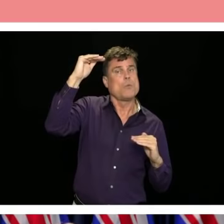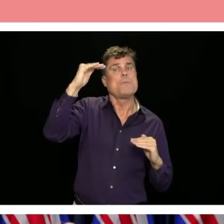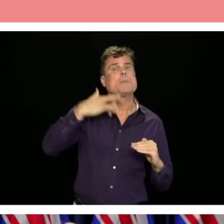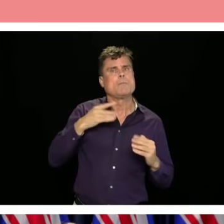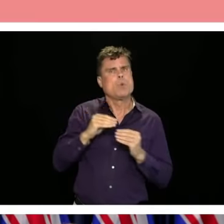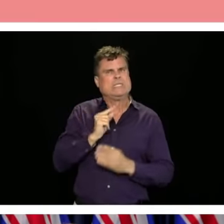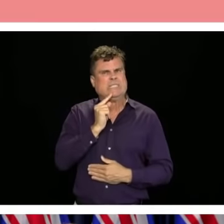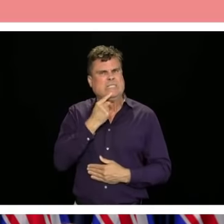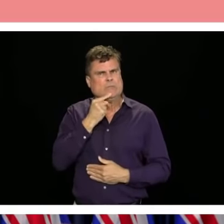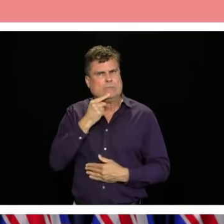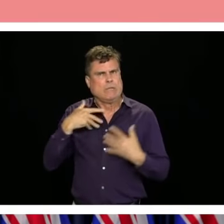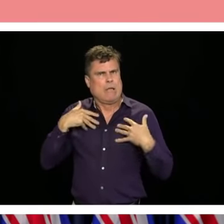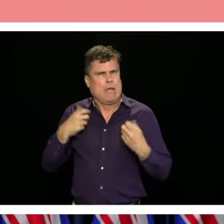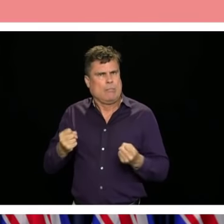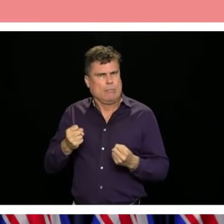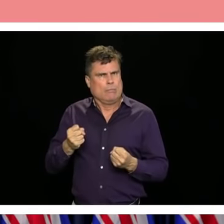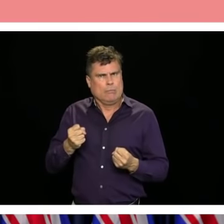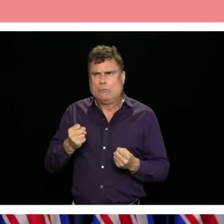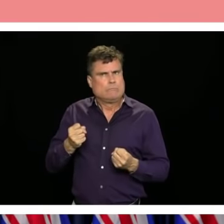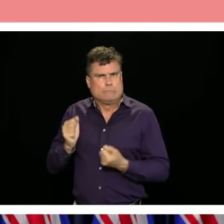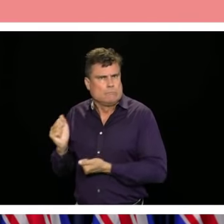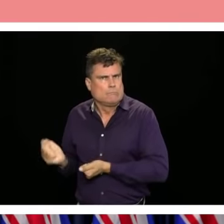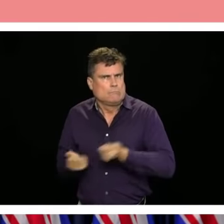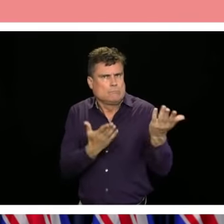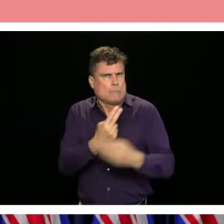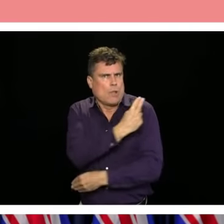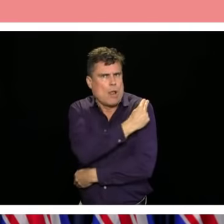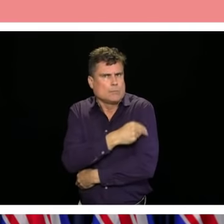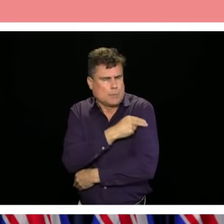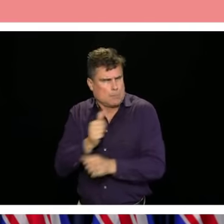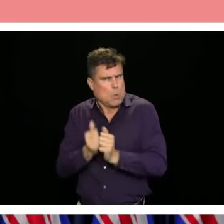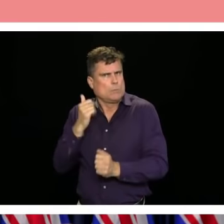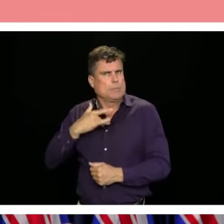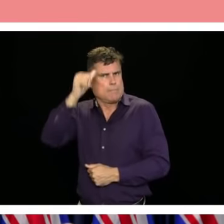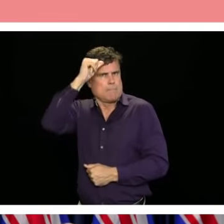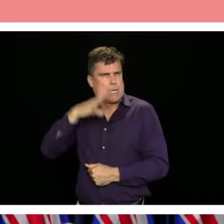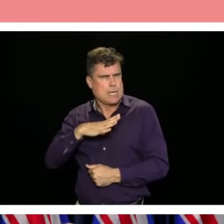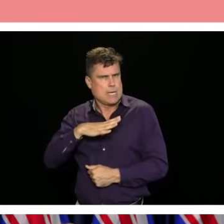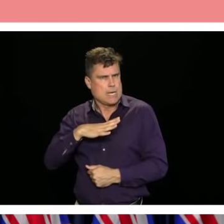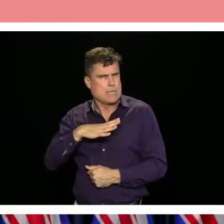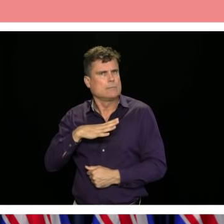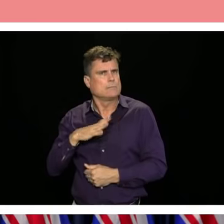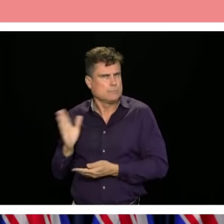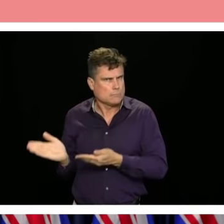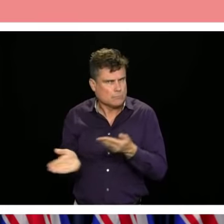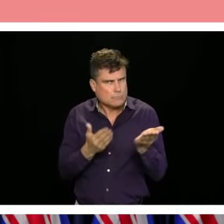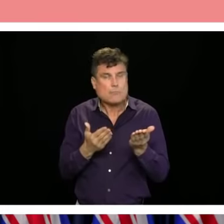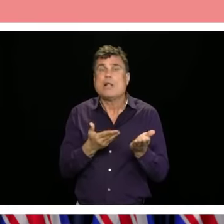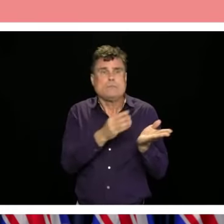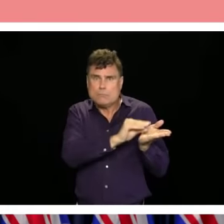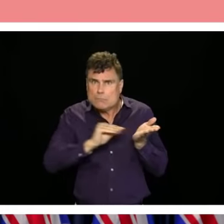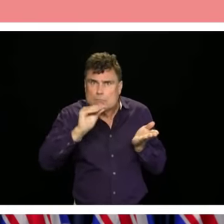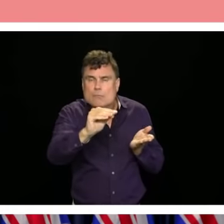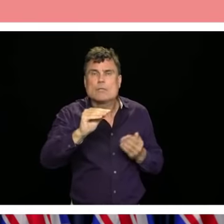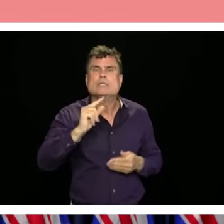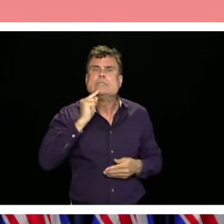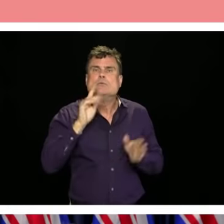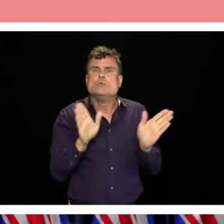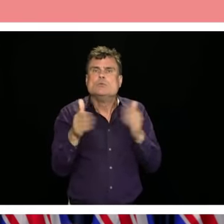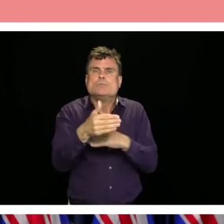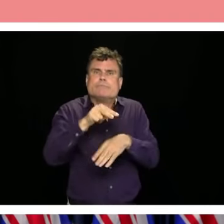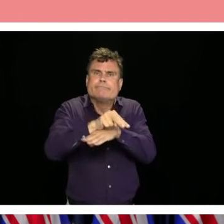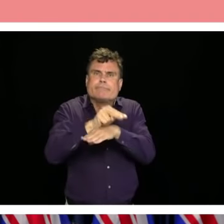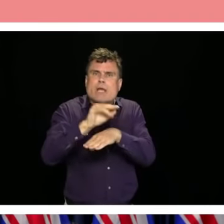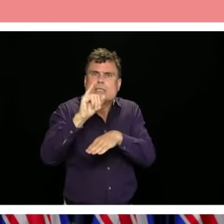COVID-19. And about two-thirds of those cases, hospitalizations, ICU care, or deaths have been in